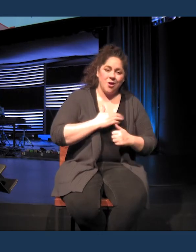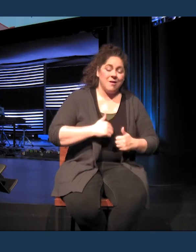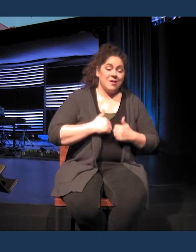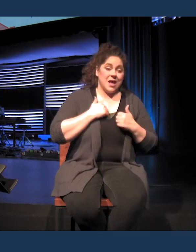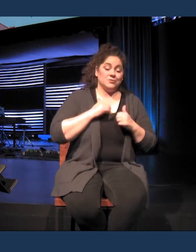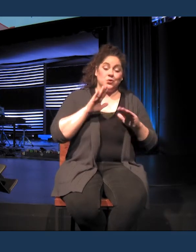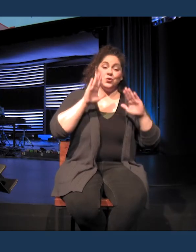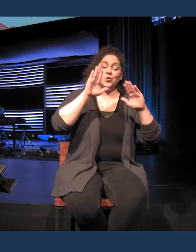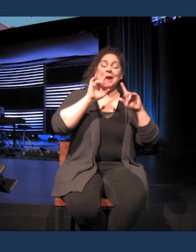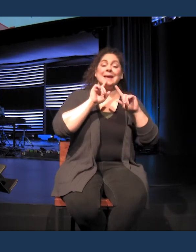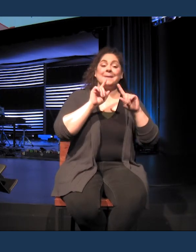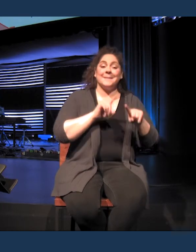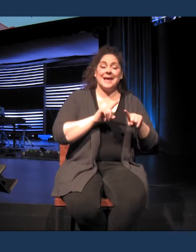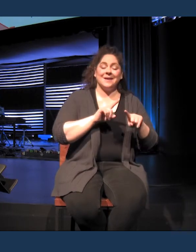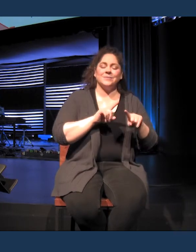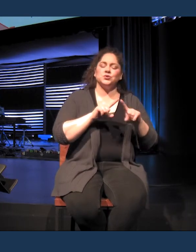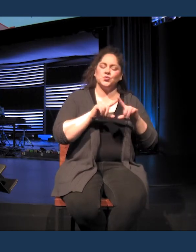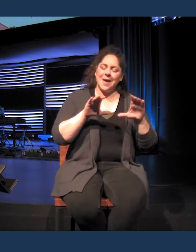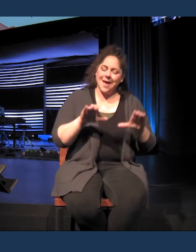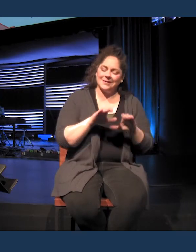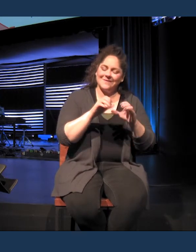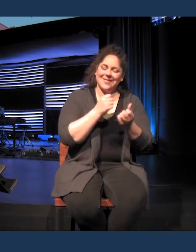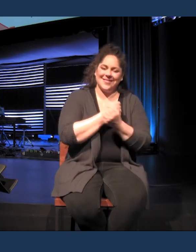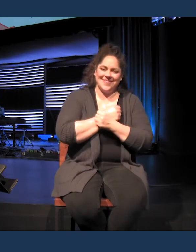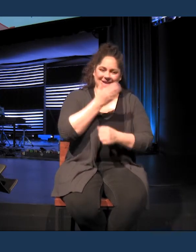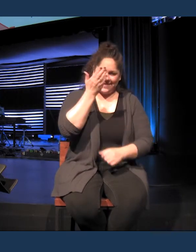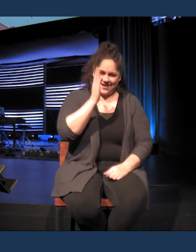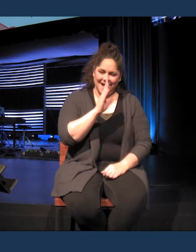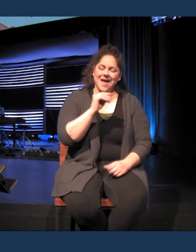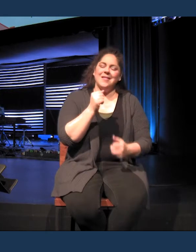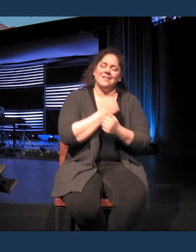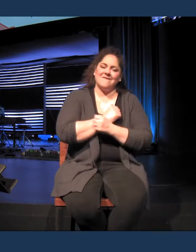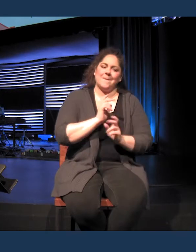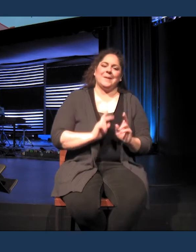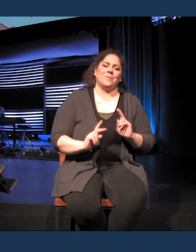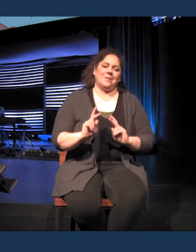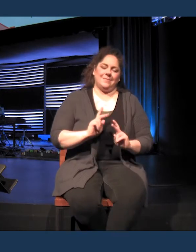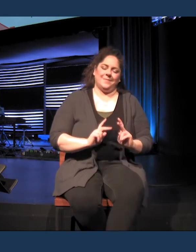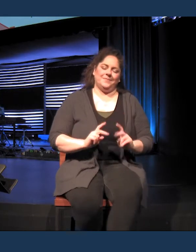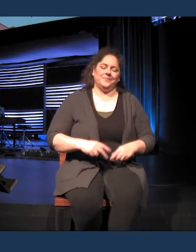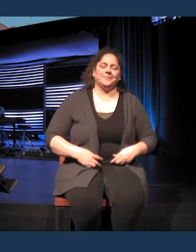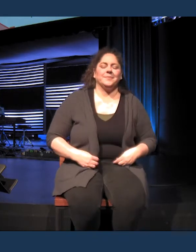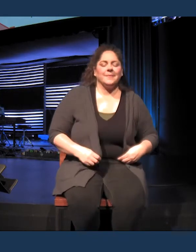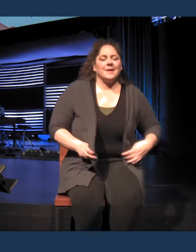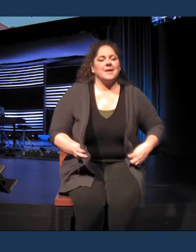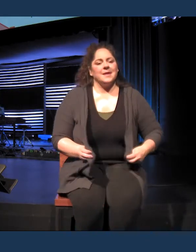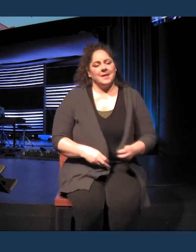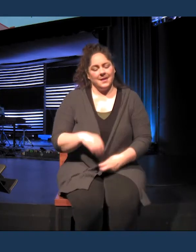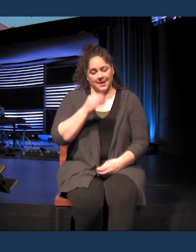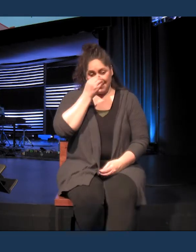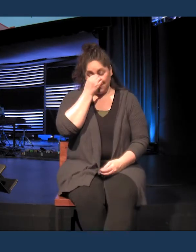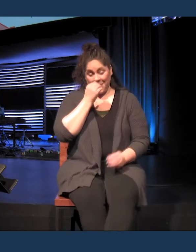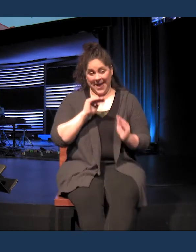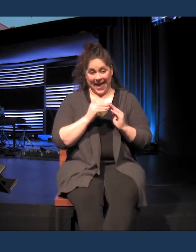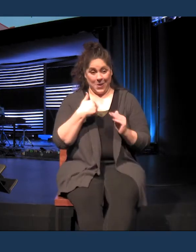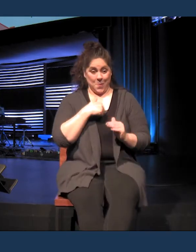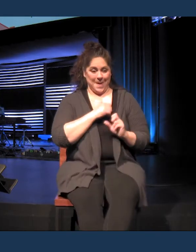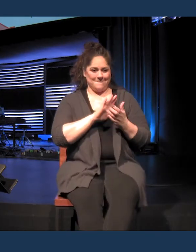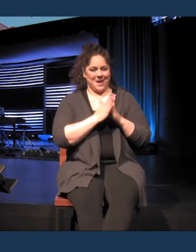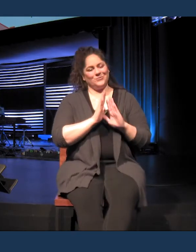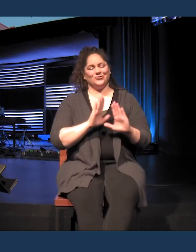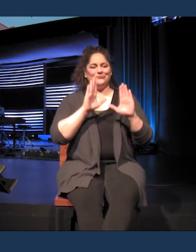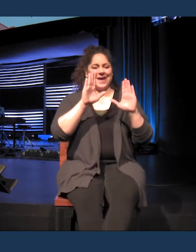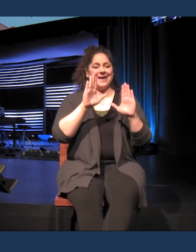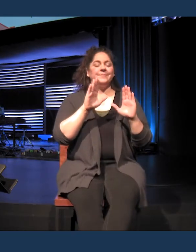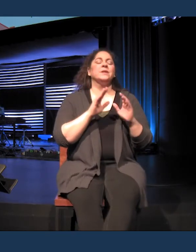commandment is to actively love God and love people. How can we be great at that? Now